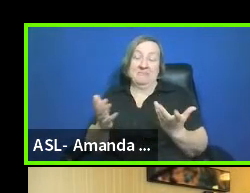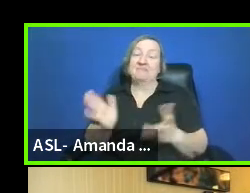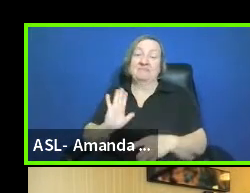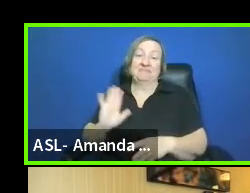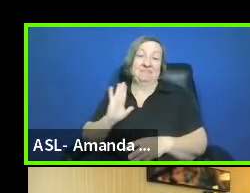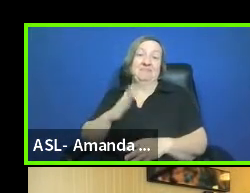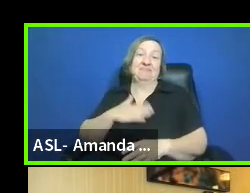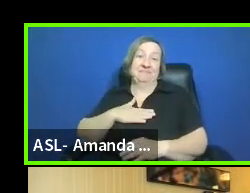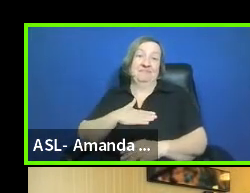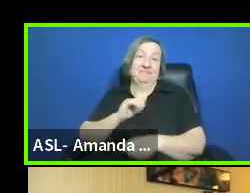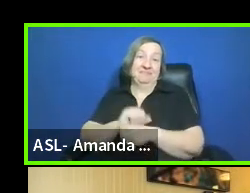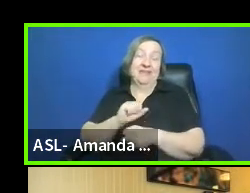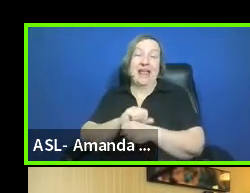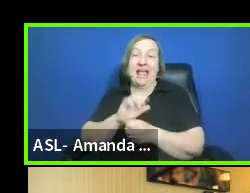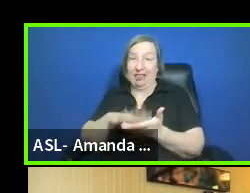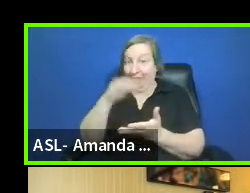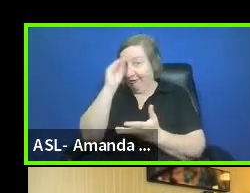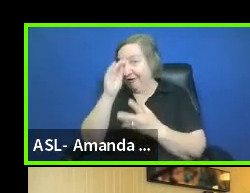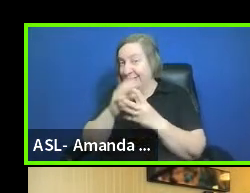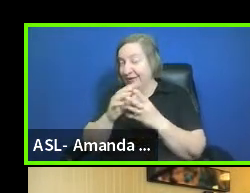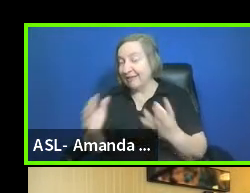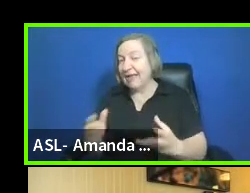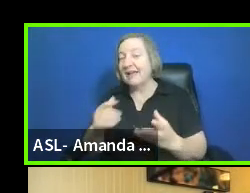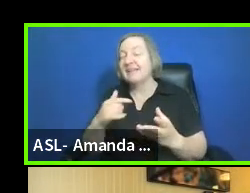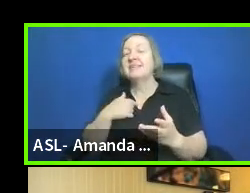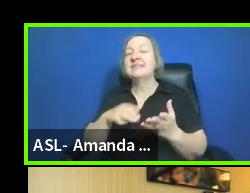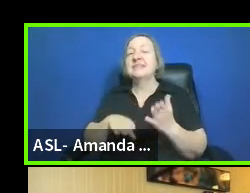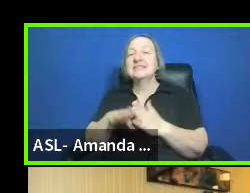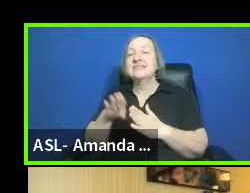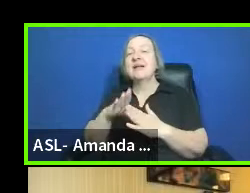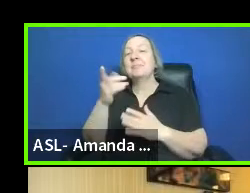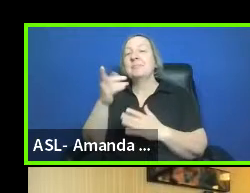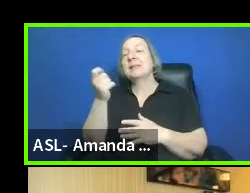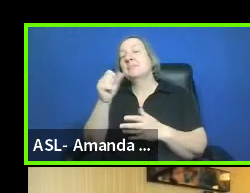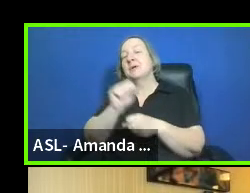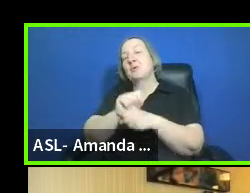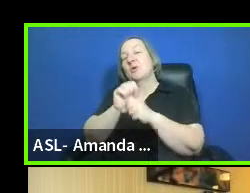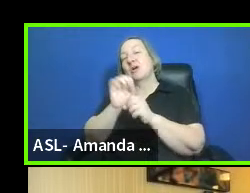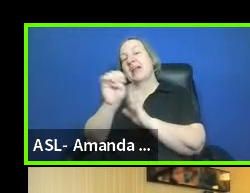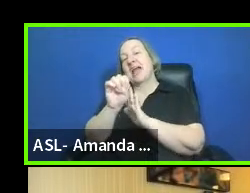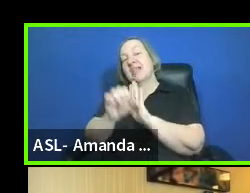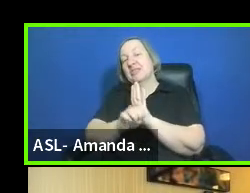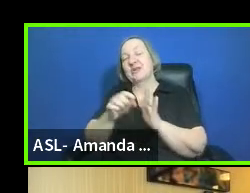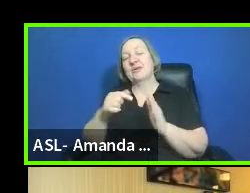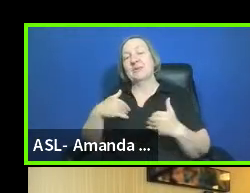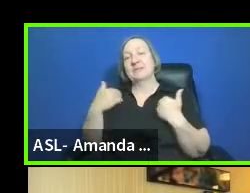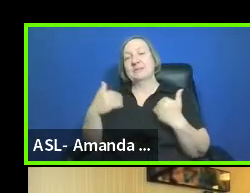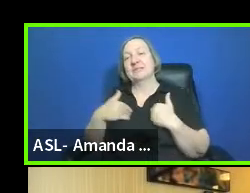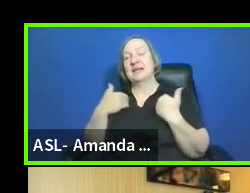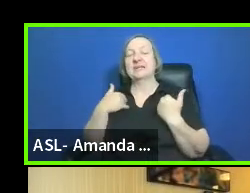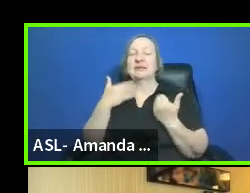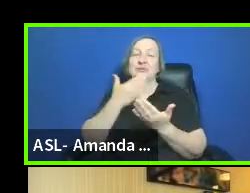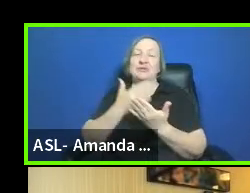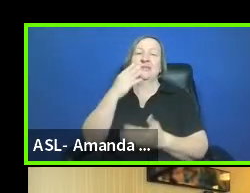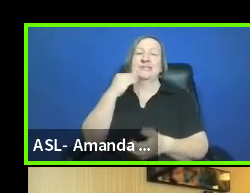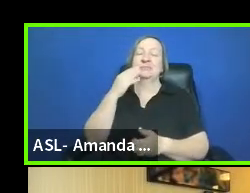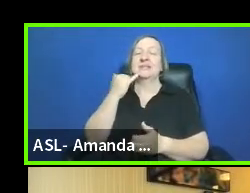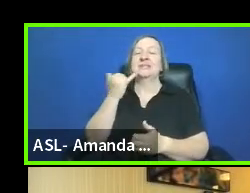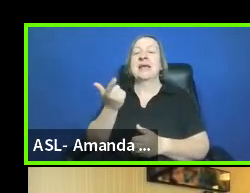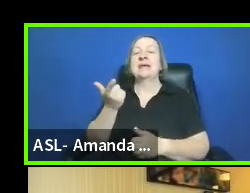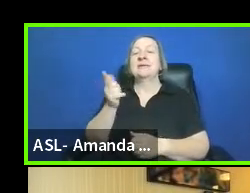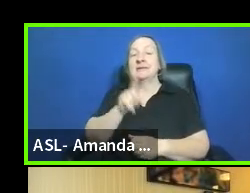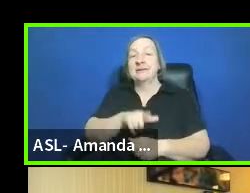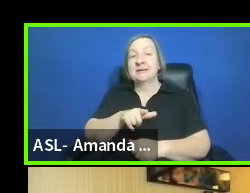did and learned a lot and developed a little bit of a work ethic as a youngster, and it's a good experience. So I will pass it